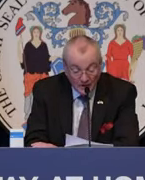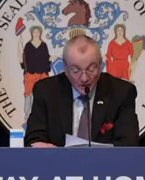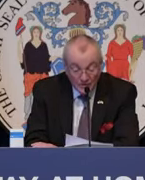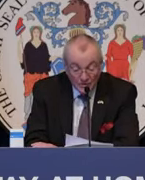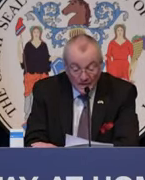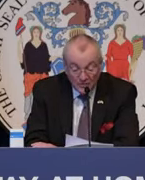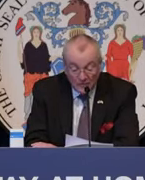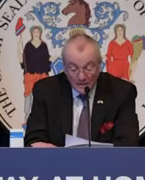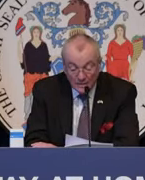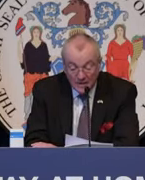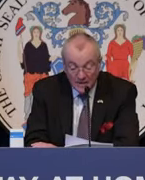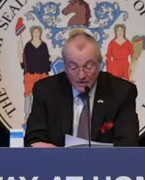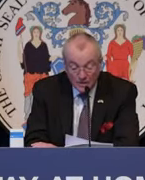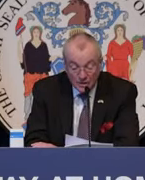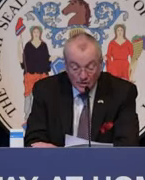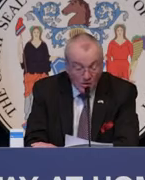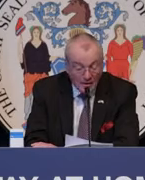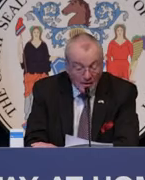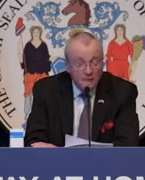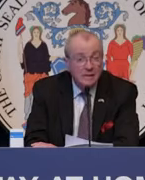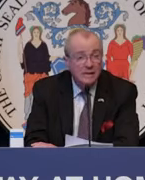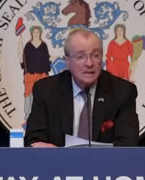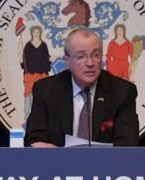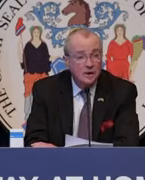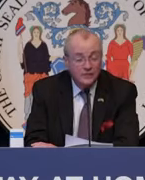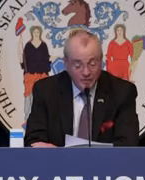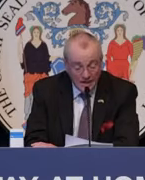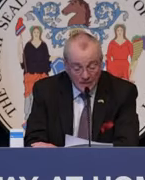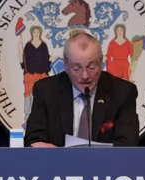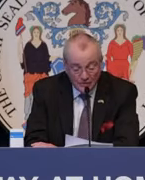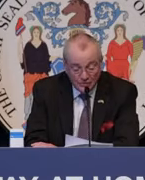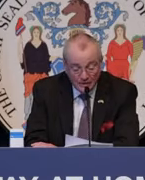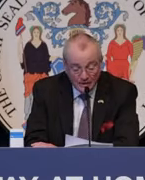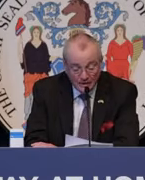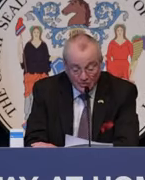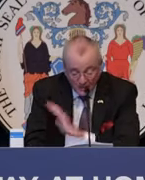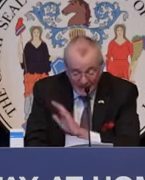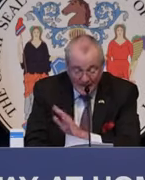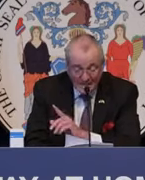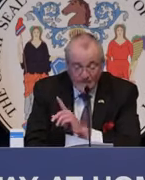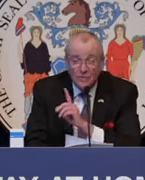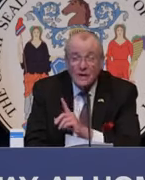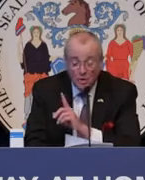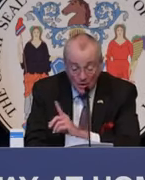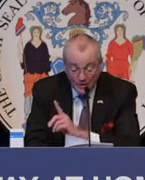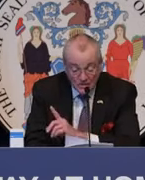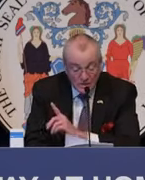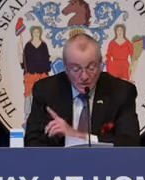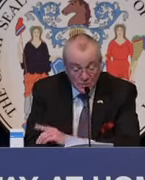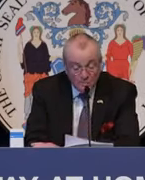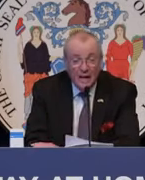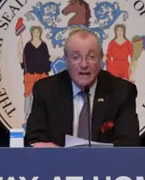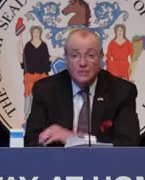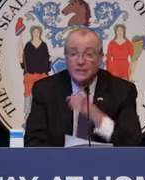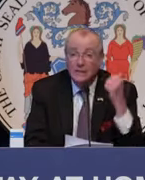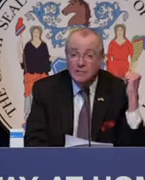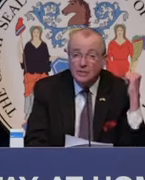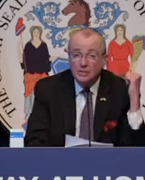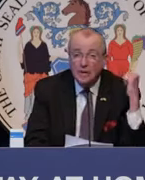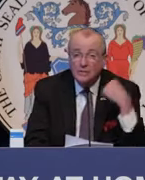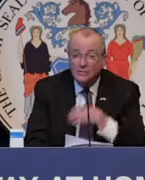illness, forget the fact that we have had to shutter our economy to try to save lives. No, forget that. To them, all they see is what